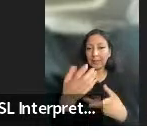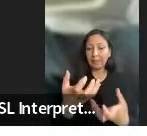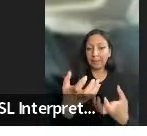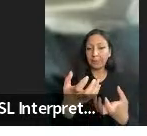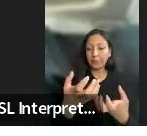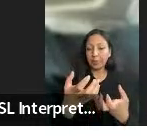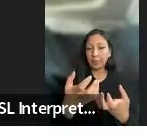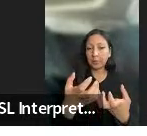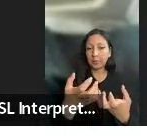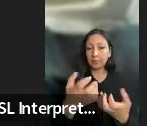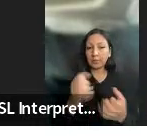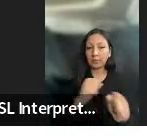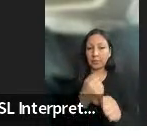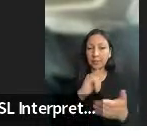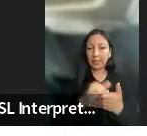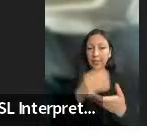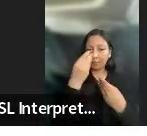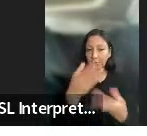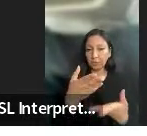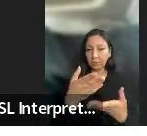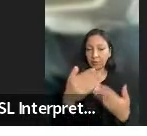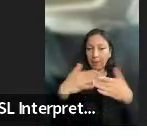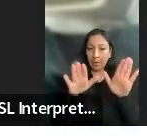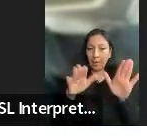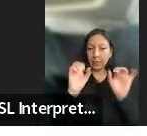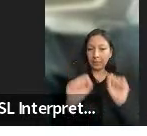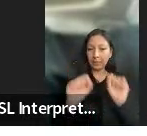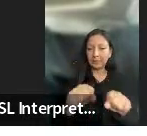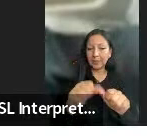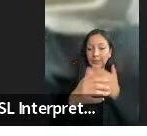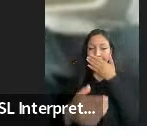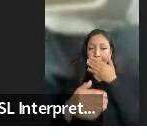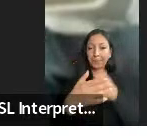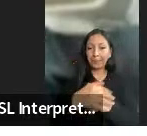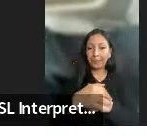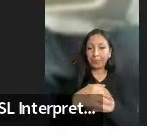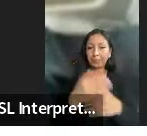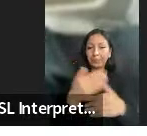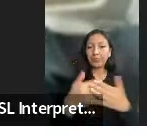to make that information as public as possible or ahead of